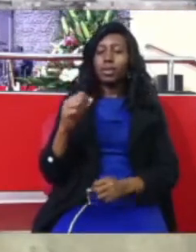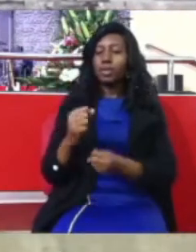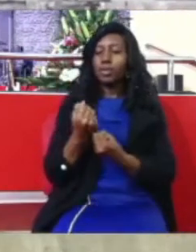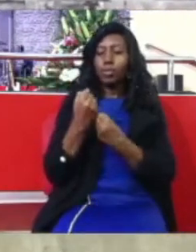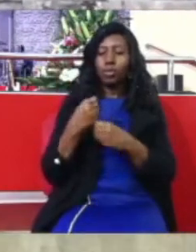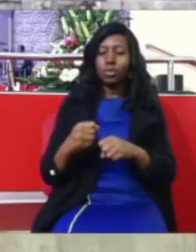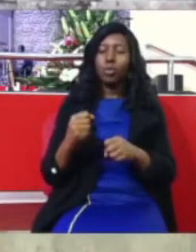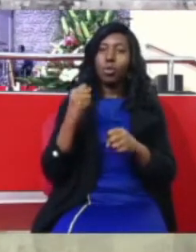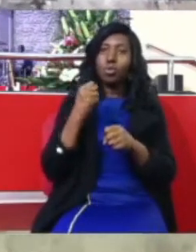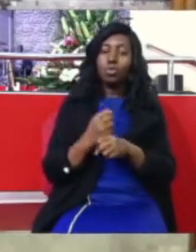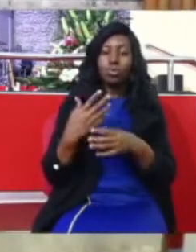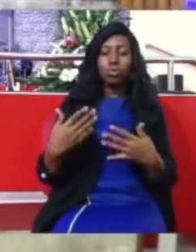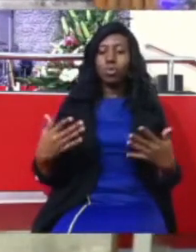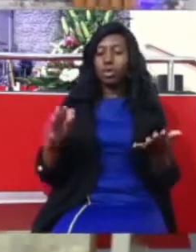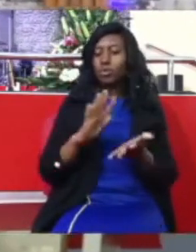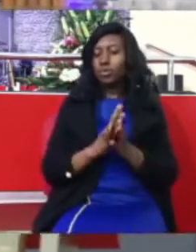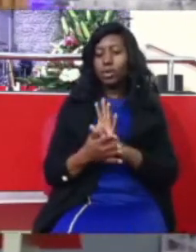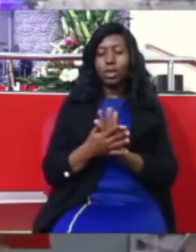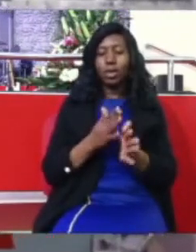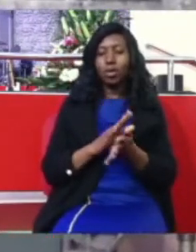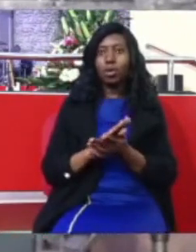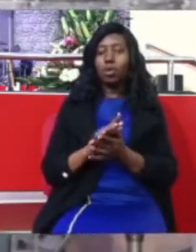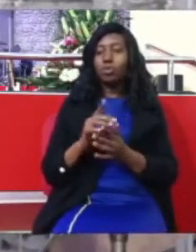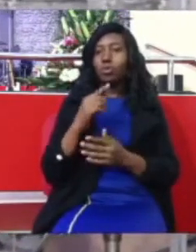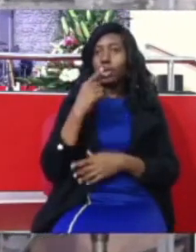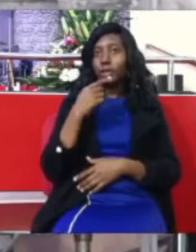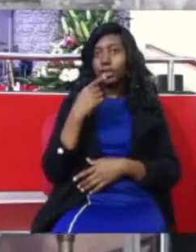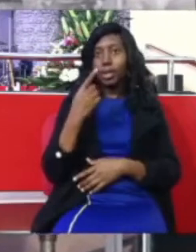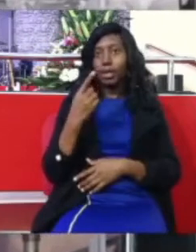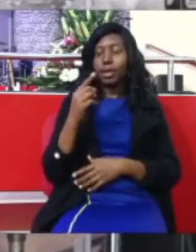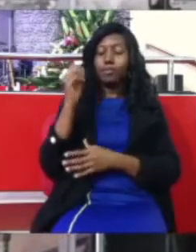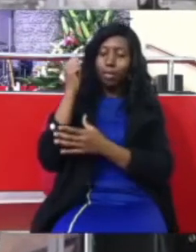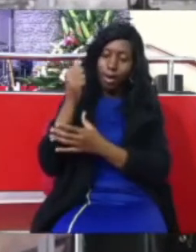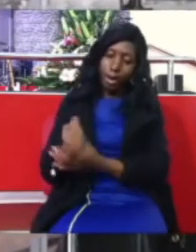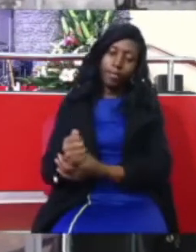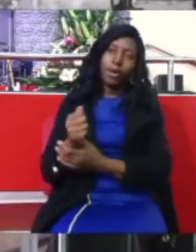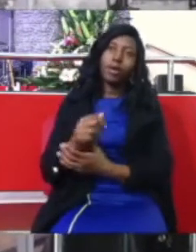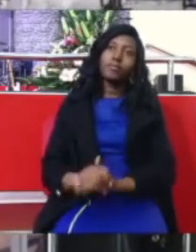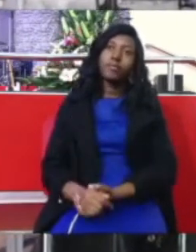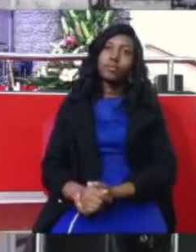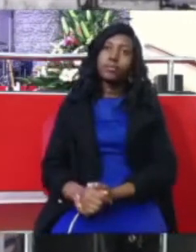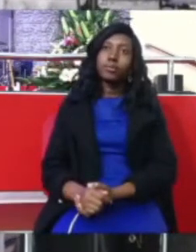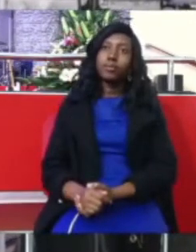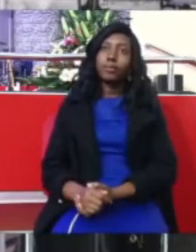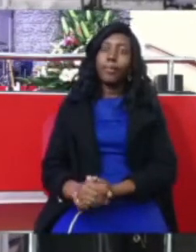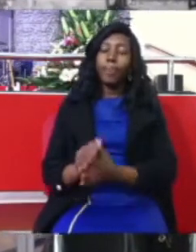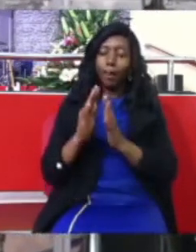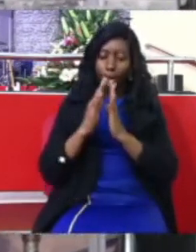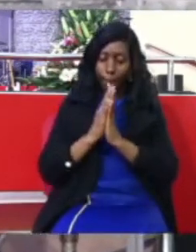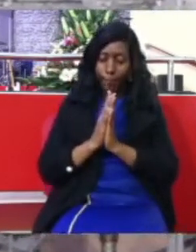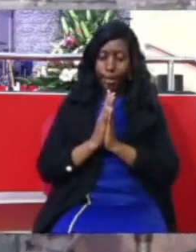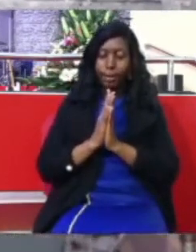without letting Abraham into my secret. Oh, how I pray that God will be able to say,